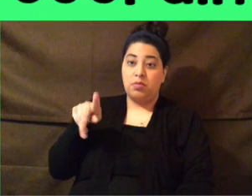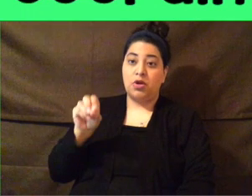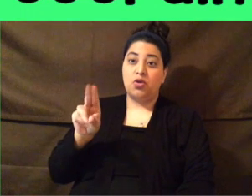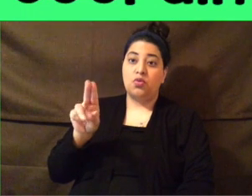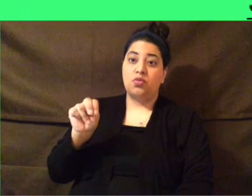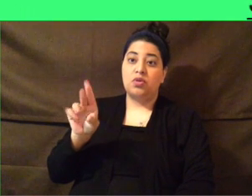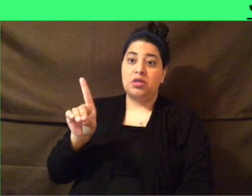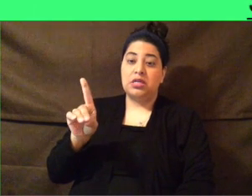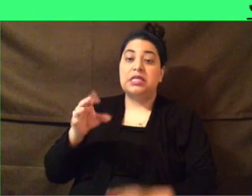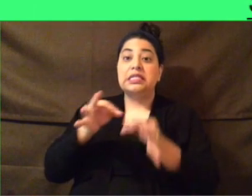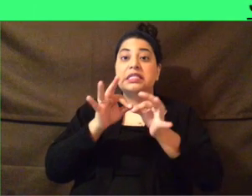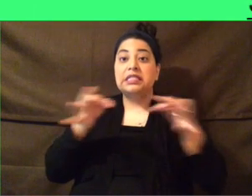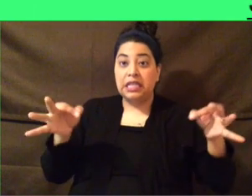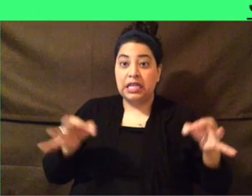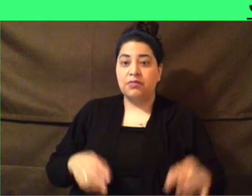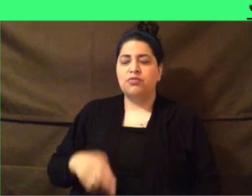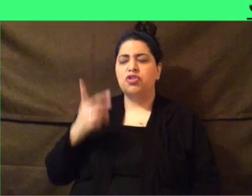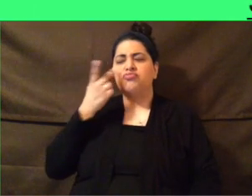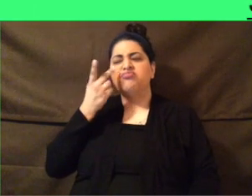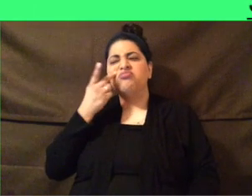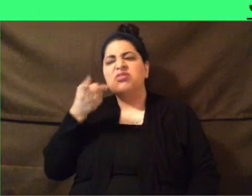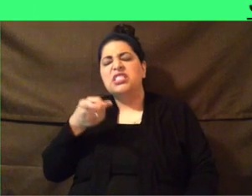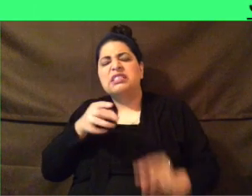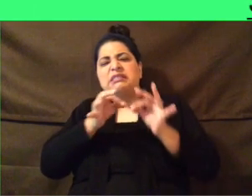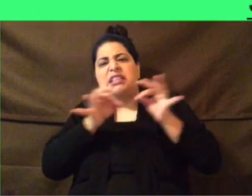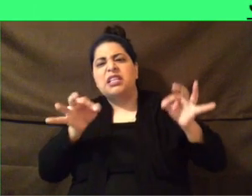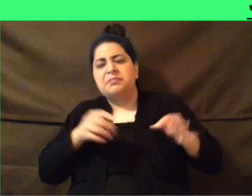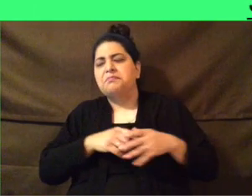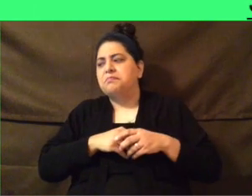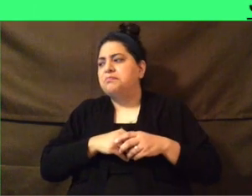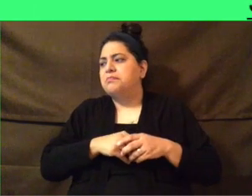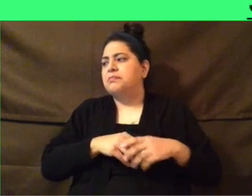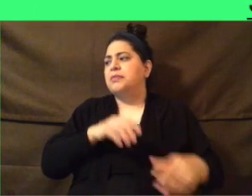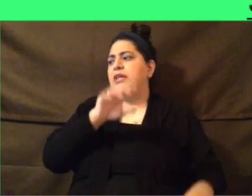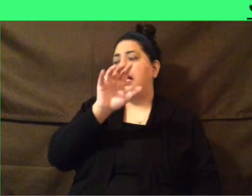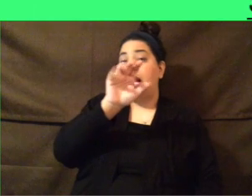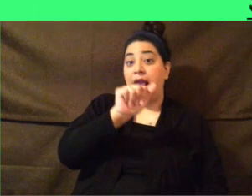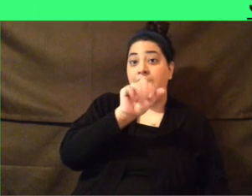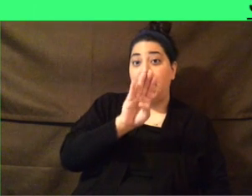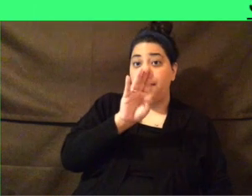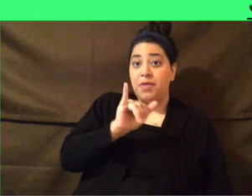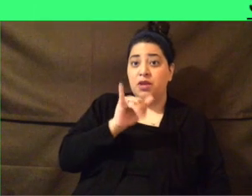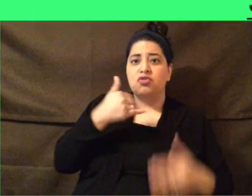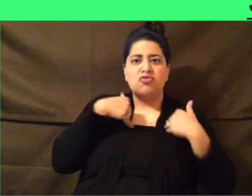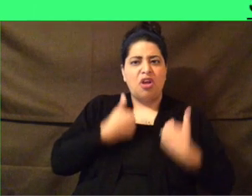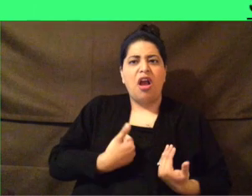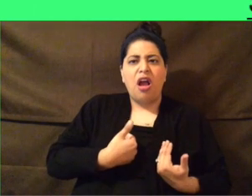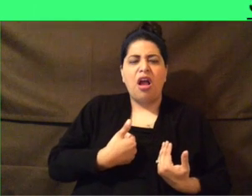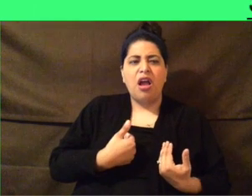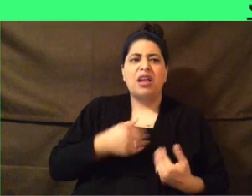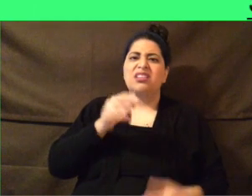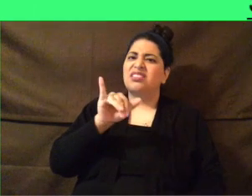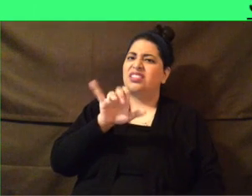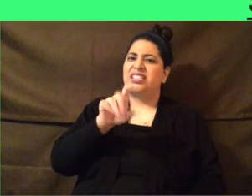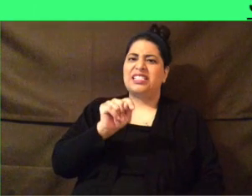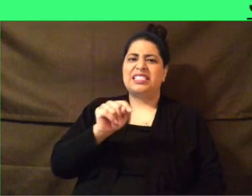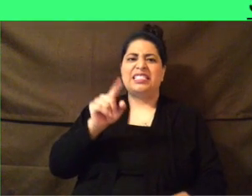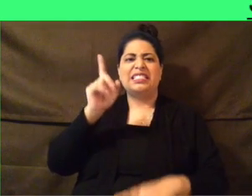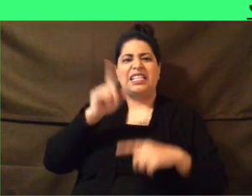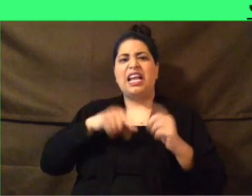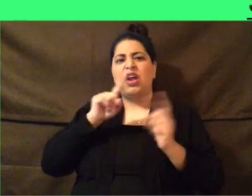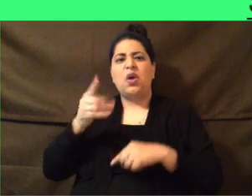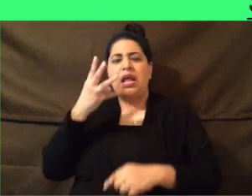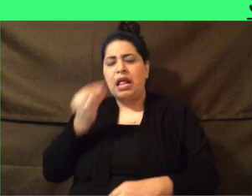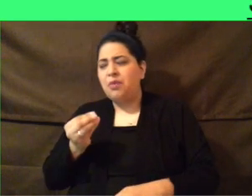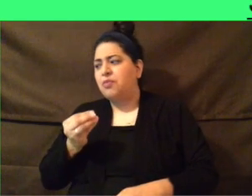sentence. All right? So, let's look at these compound sentences here. Abby was tired, yet she wasn't